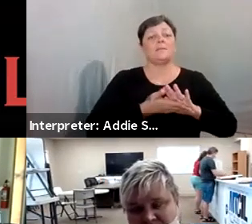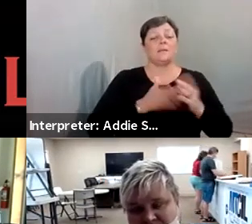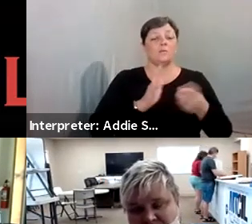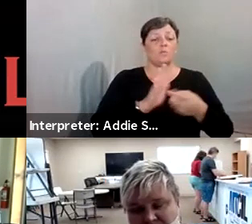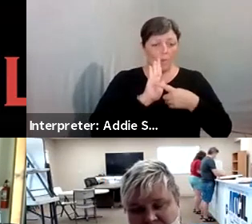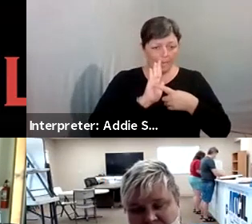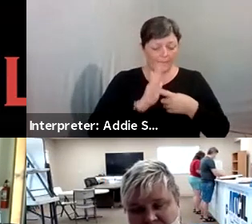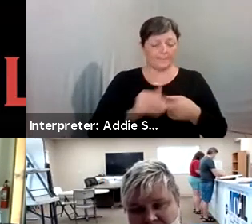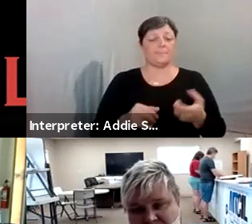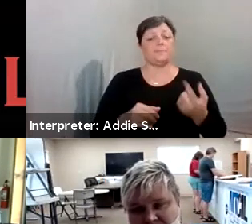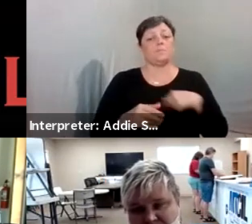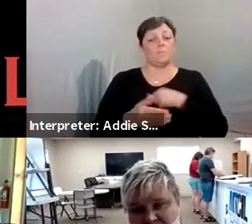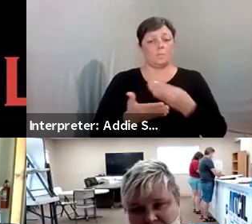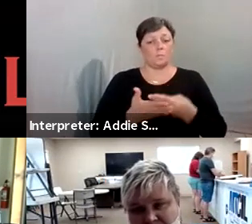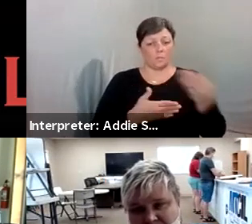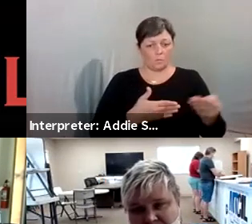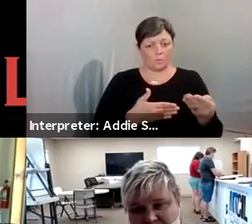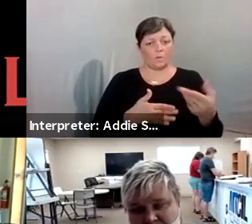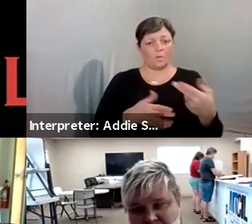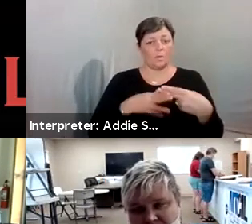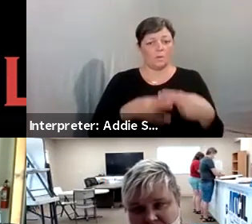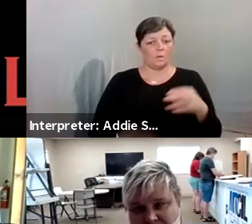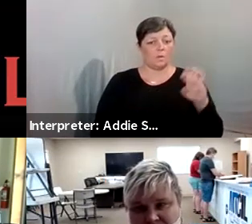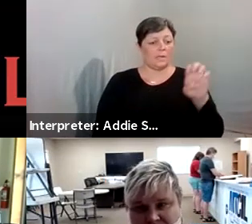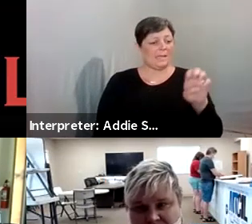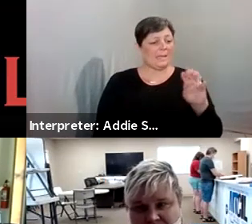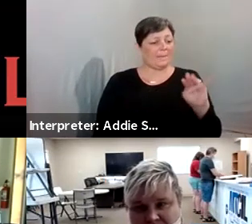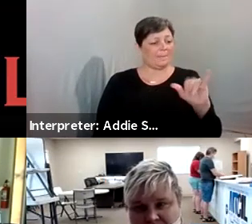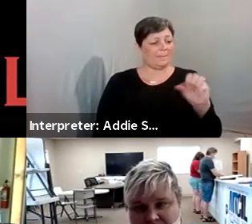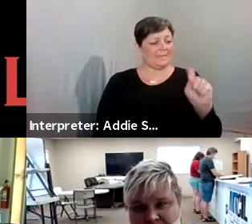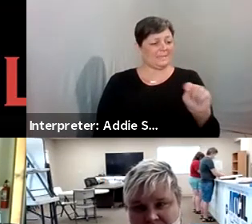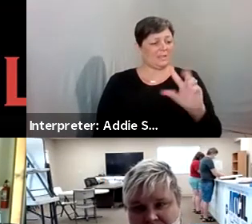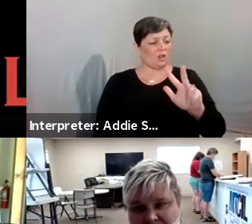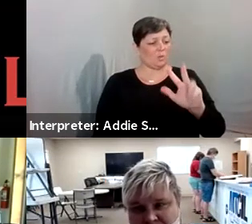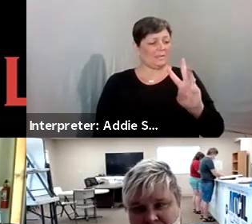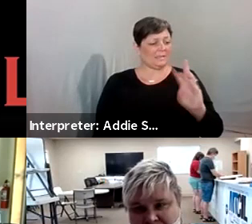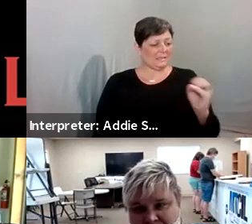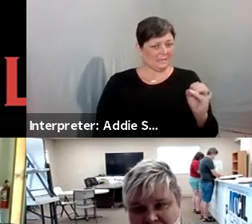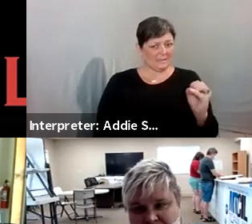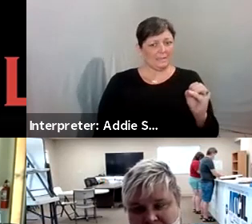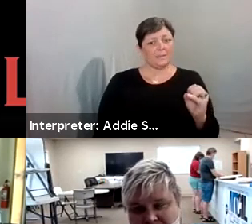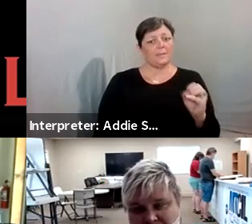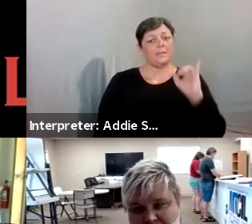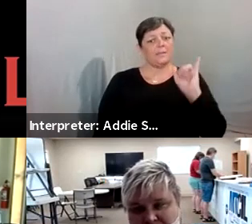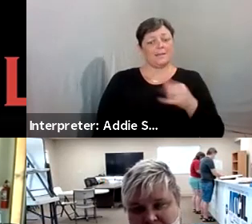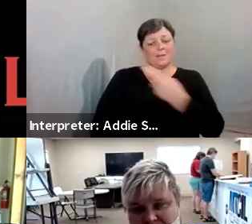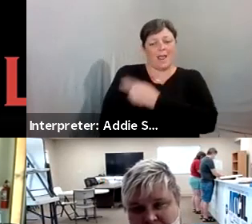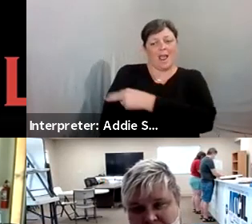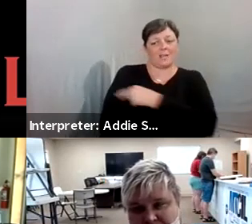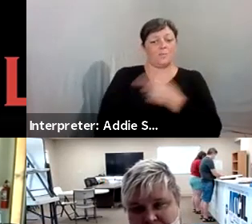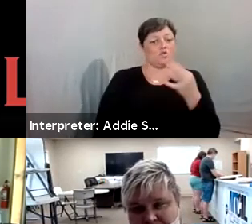We purchased what's called an eMist 360, and that is a hospital